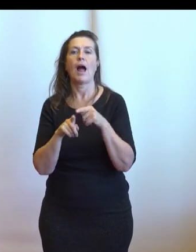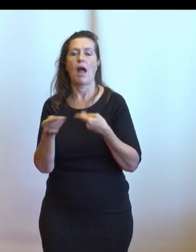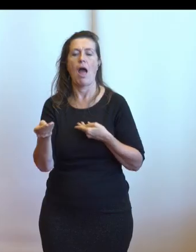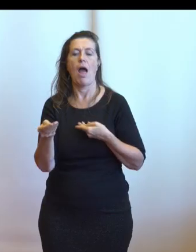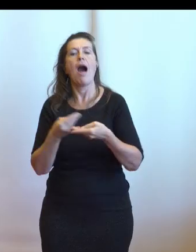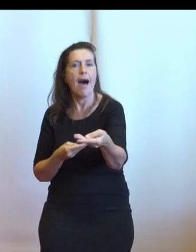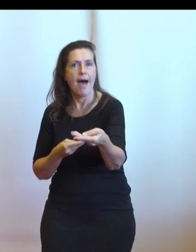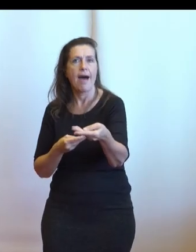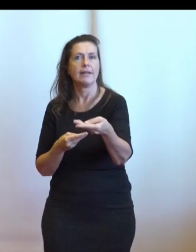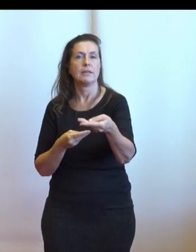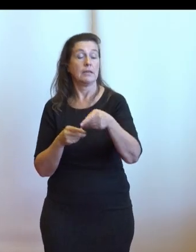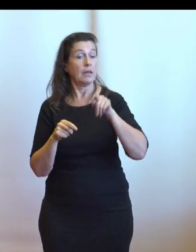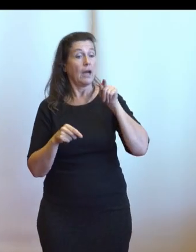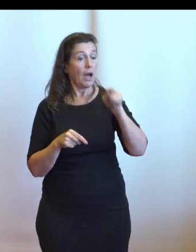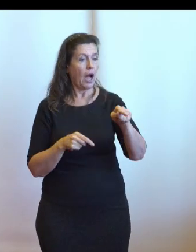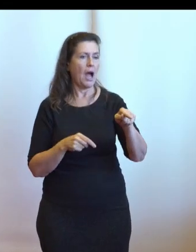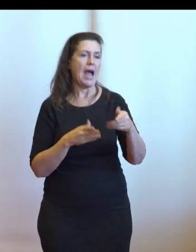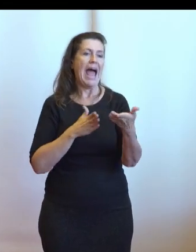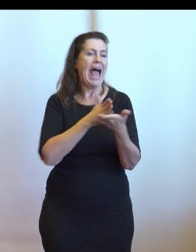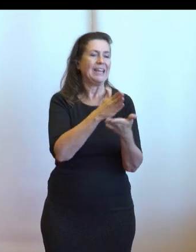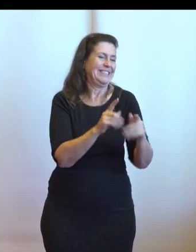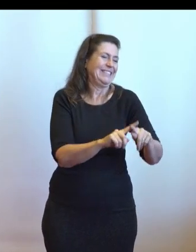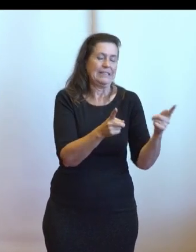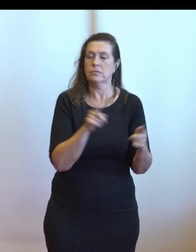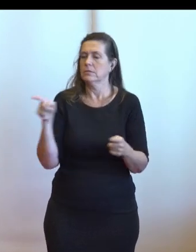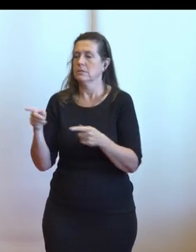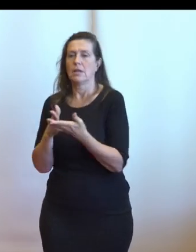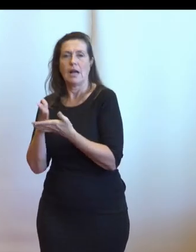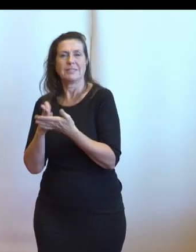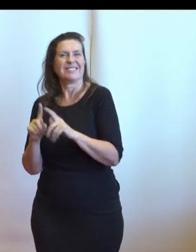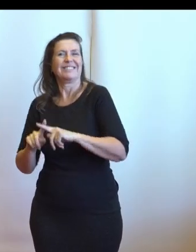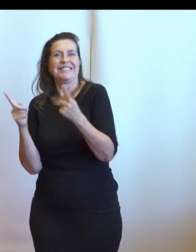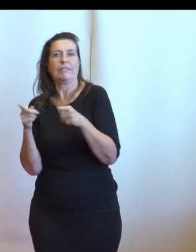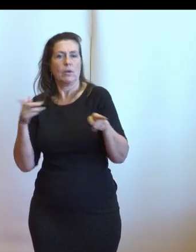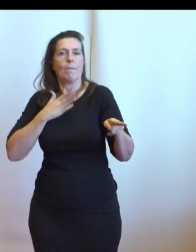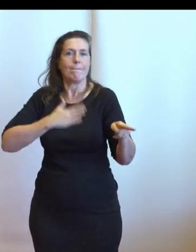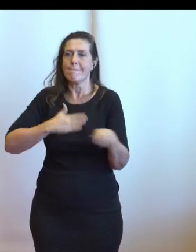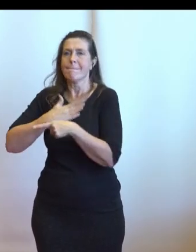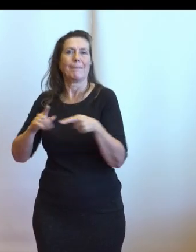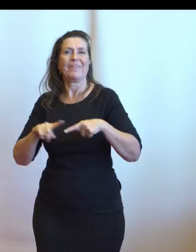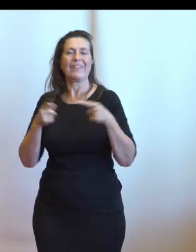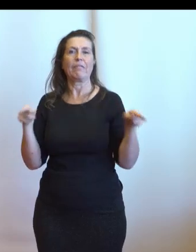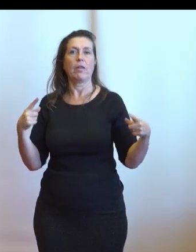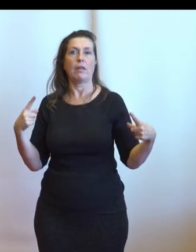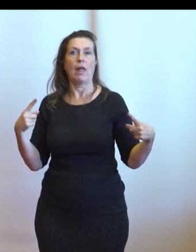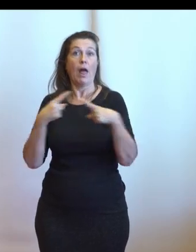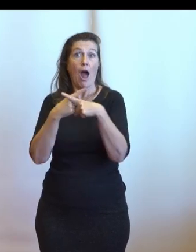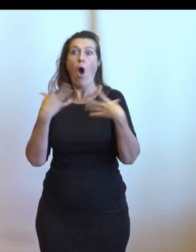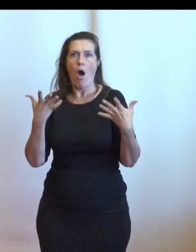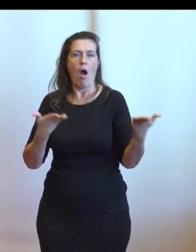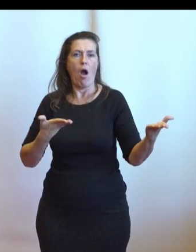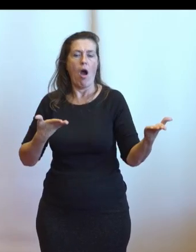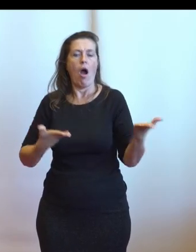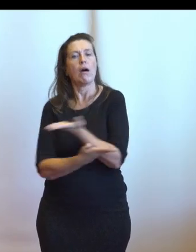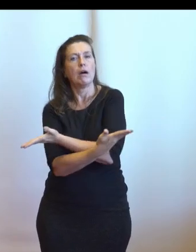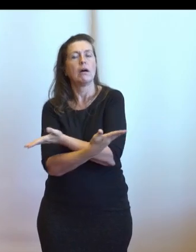different people have different access needs. Neil, you mentioned this very briefly in the need for personalization, or about when we don't quite know